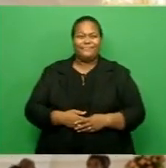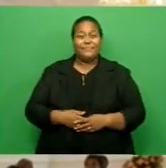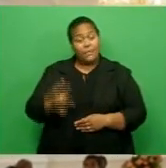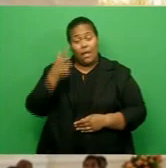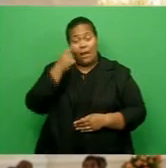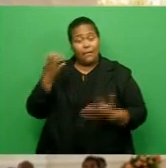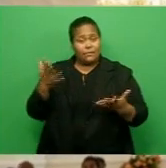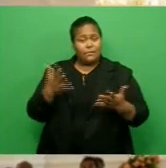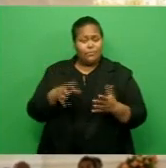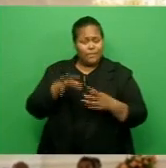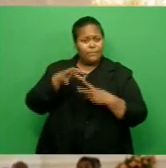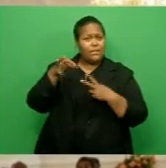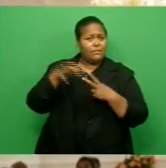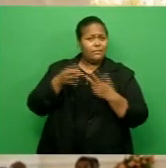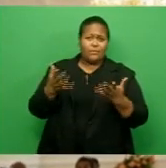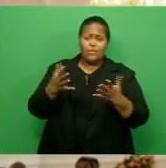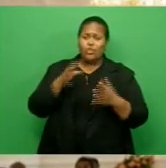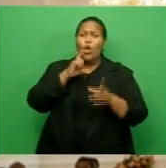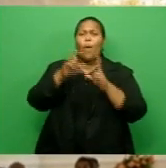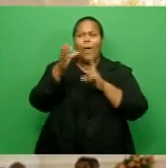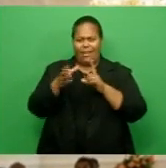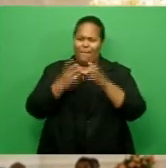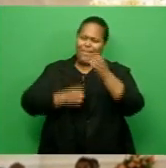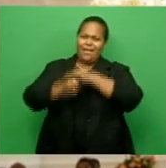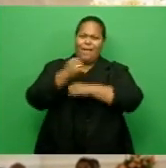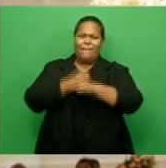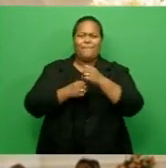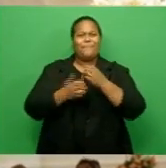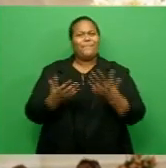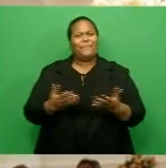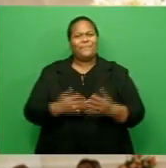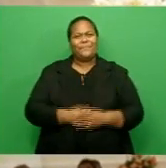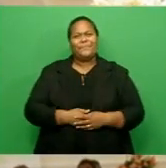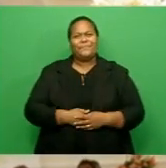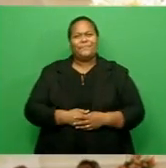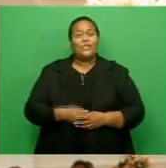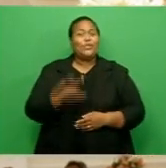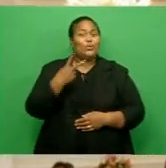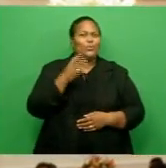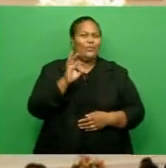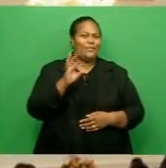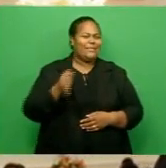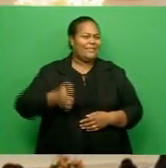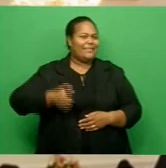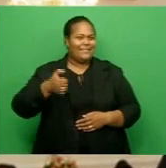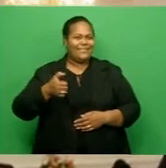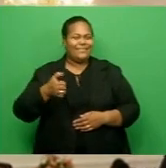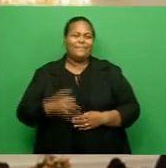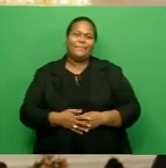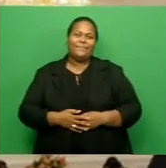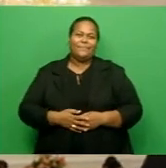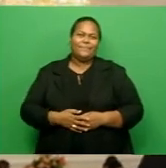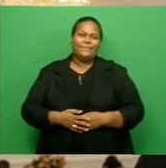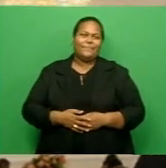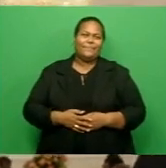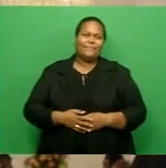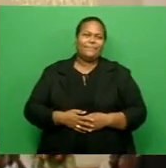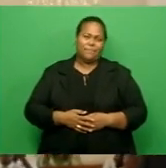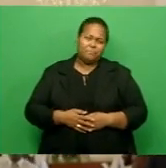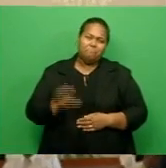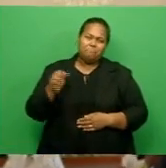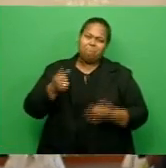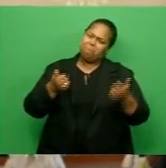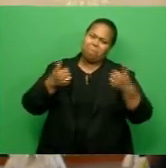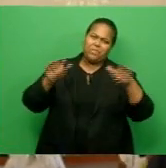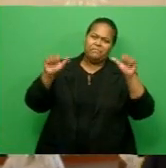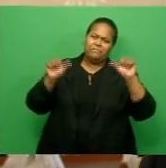picked or selected to be the commanding officer for the engineers during that hard times of 2006. So I came through and managed to go through with the